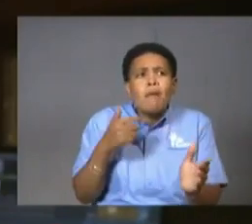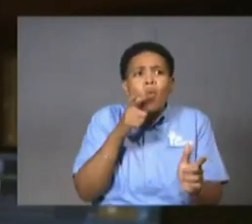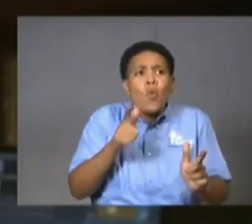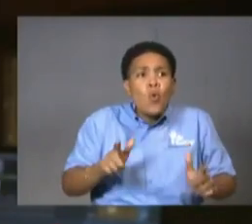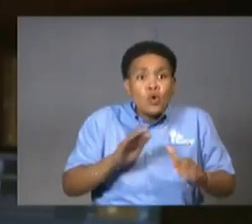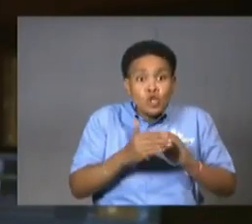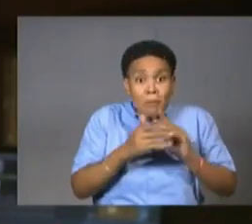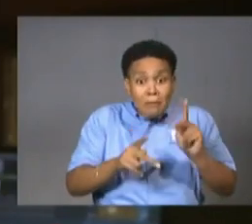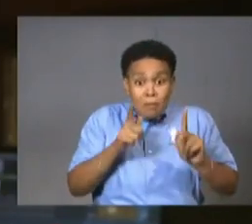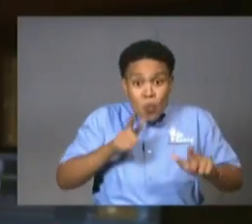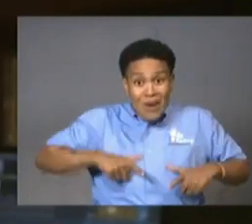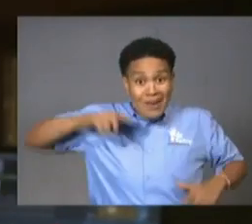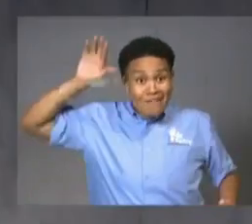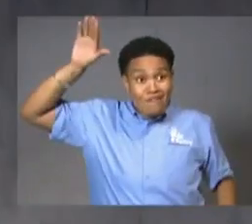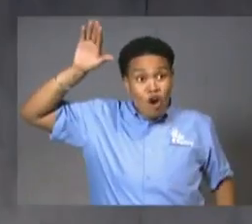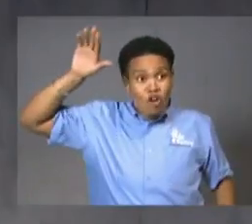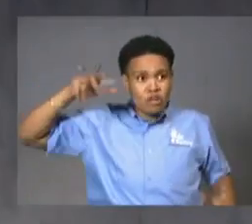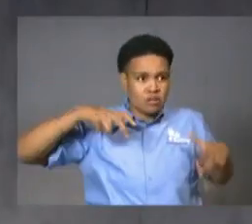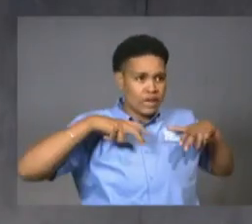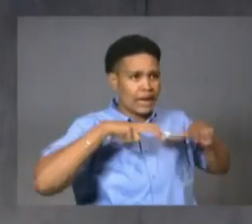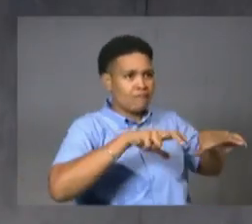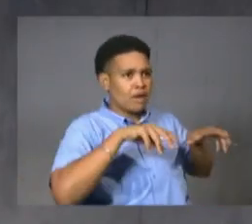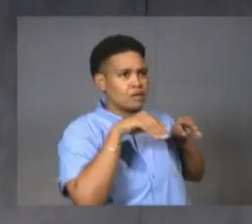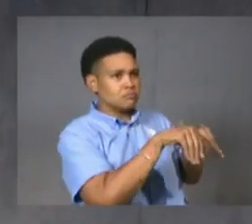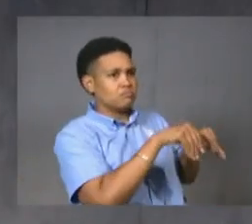to invest in Jamaica?